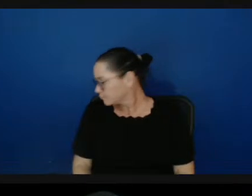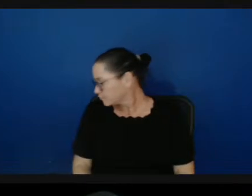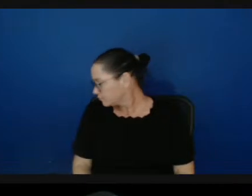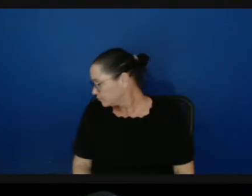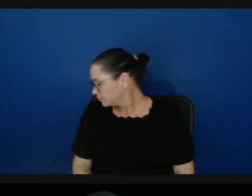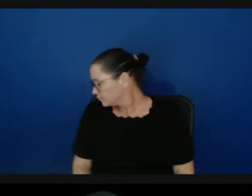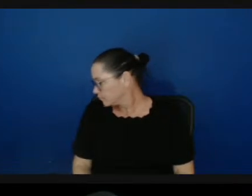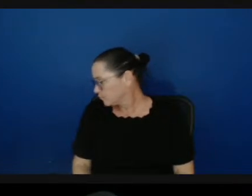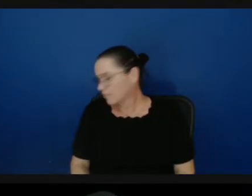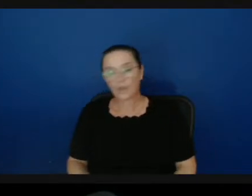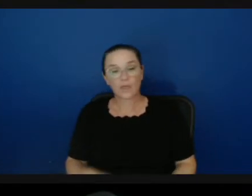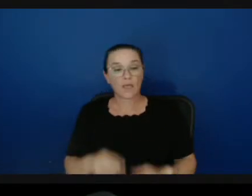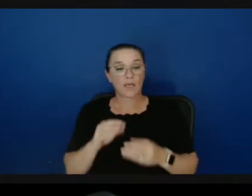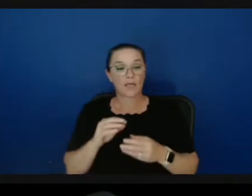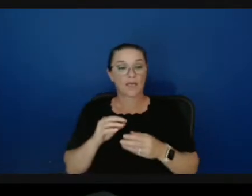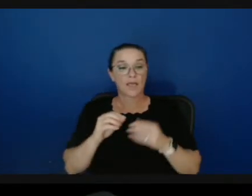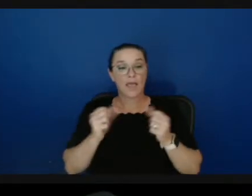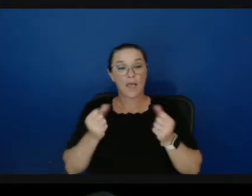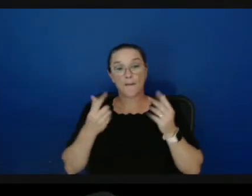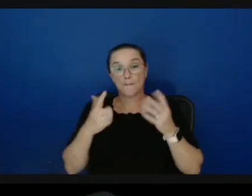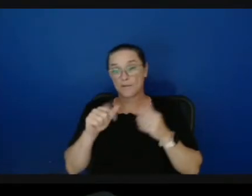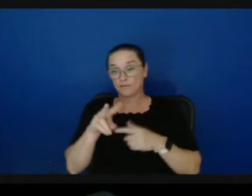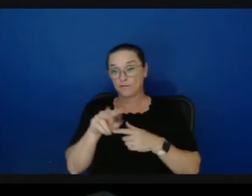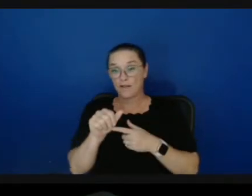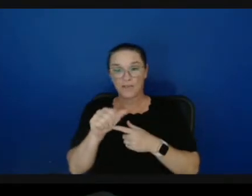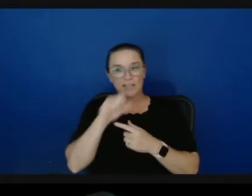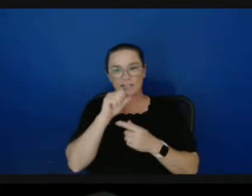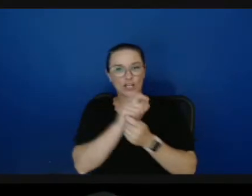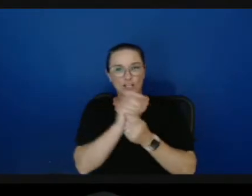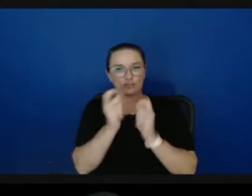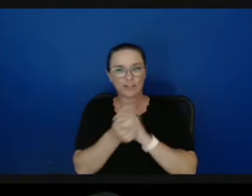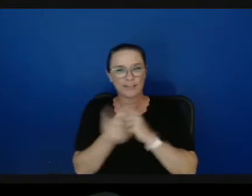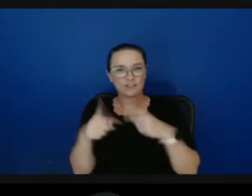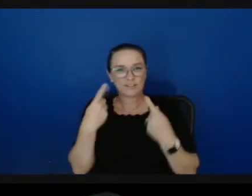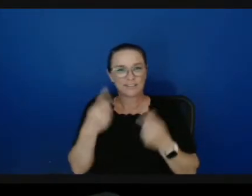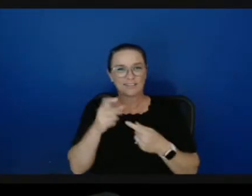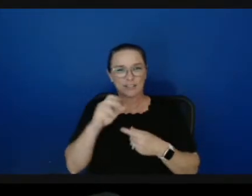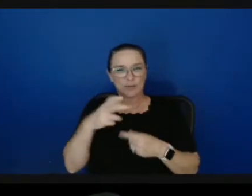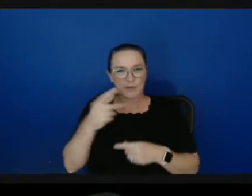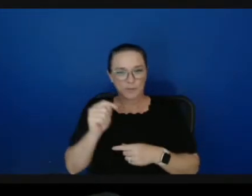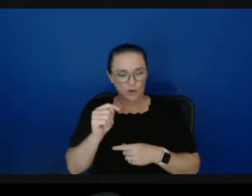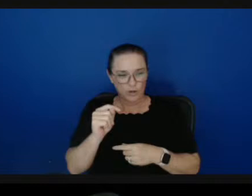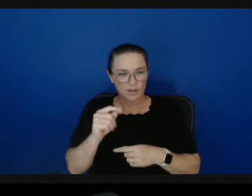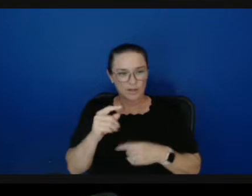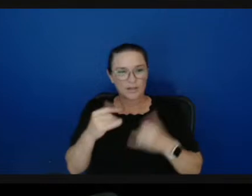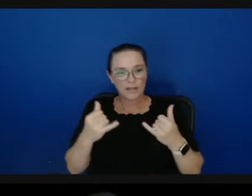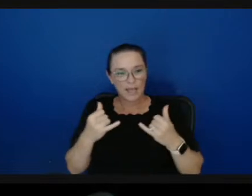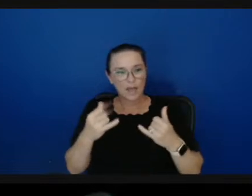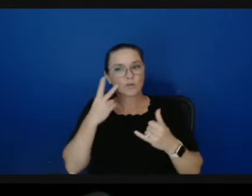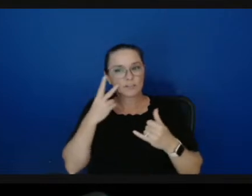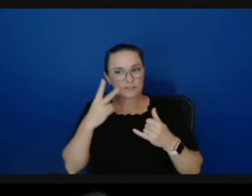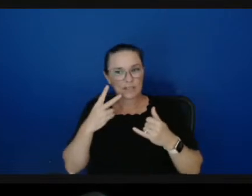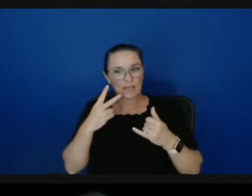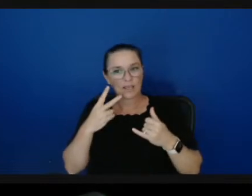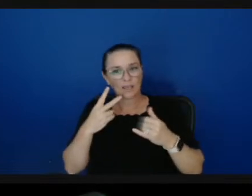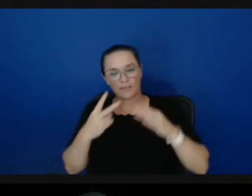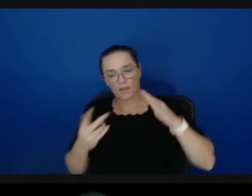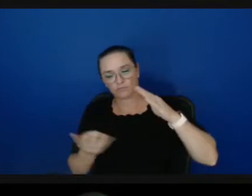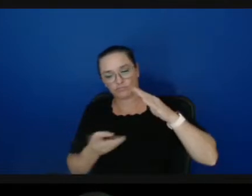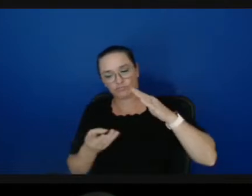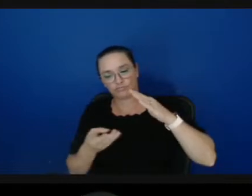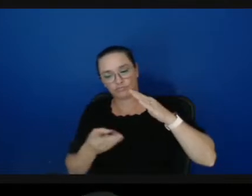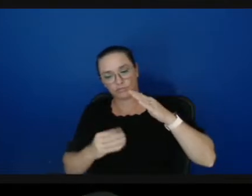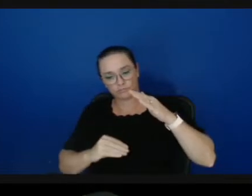the caldera hasn't changed since last year in September, really, right? We're seeing addition of volume underground,